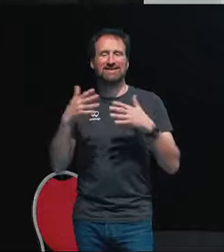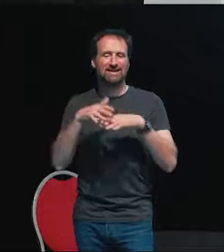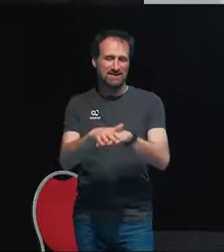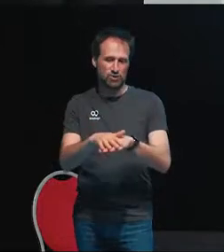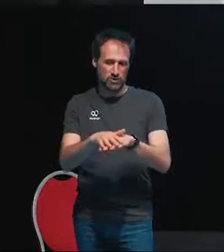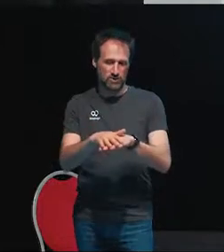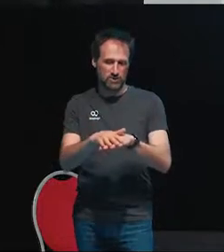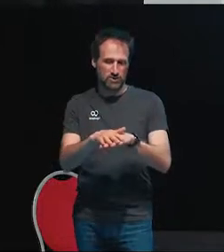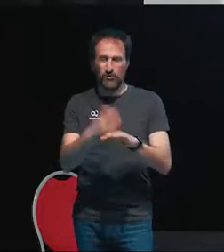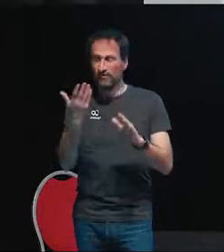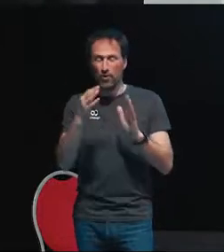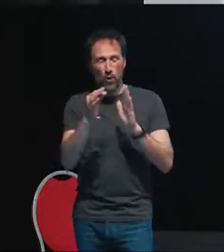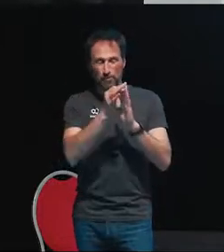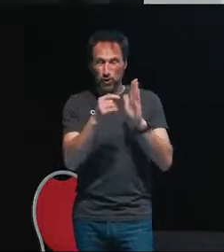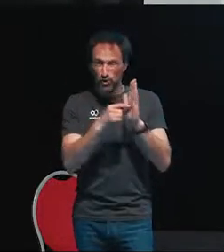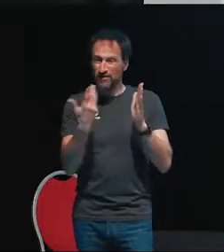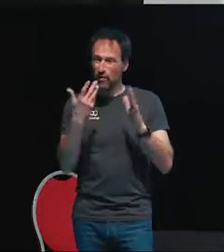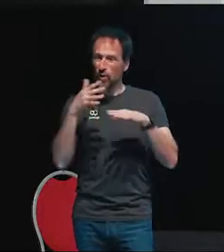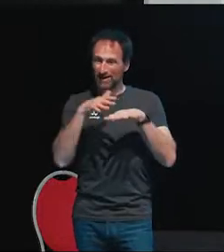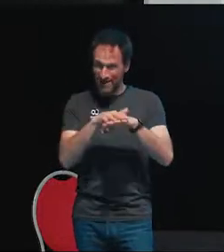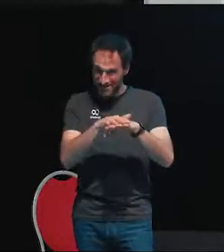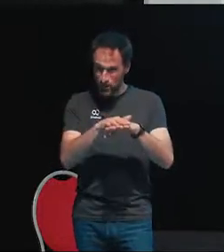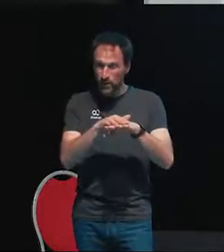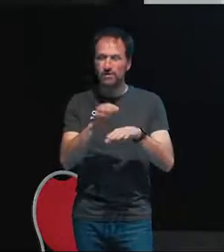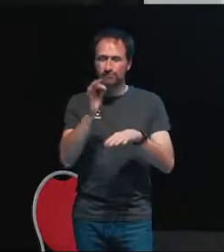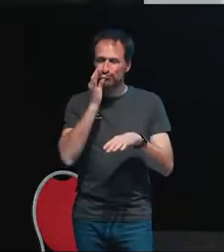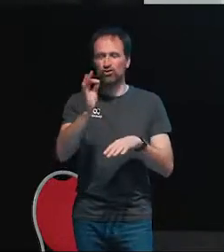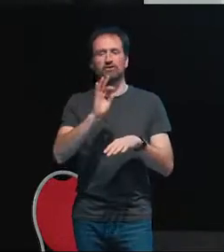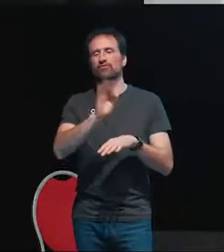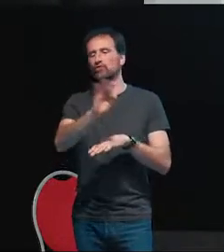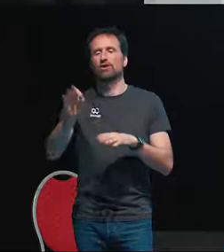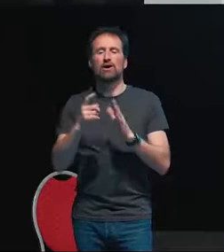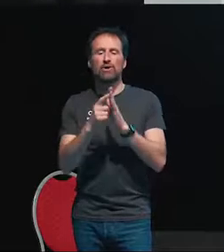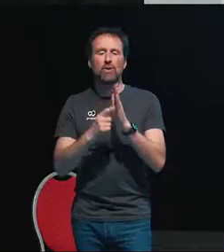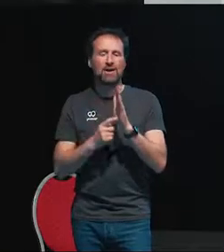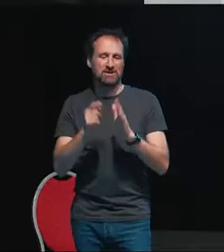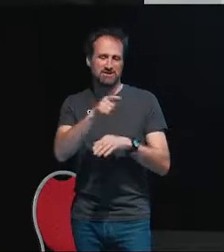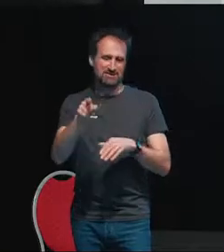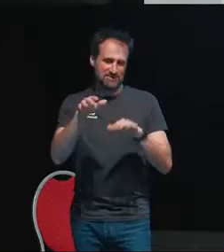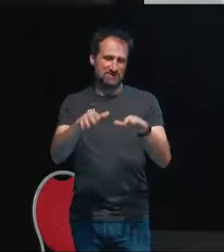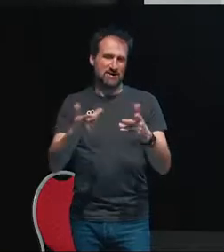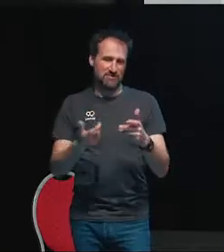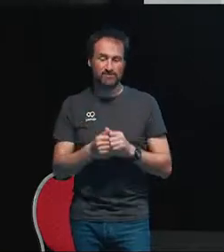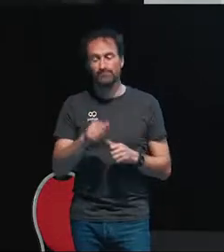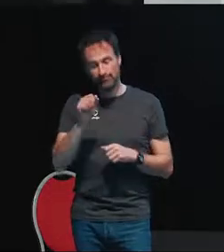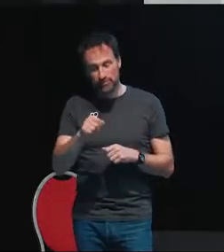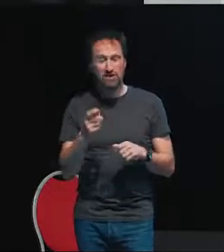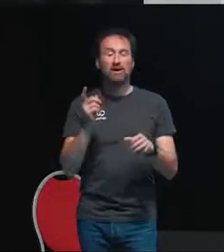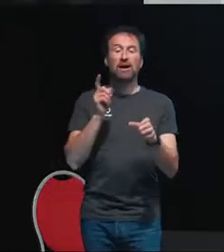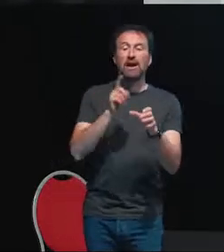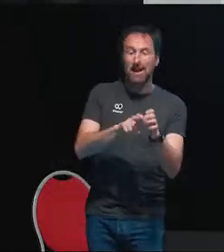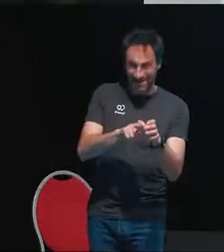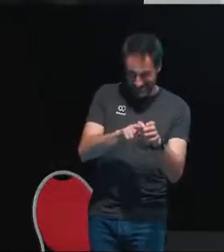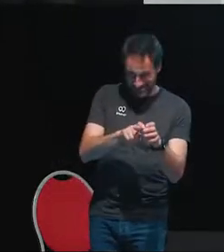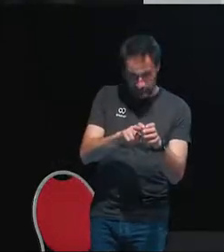for you is going to depend a lot on the requirements that you have so you can do this from links you have one app it links to